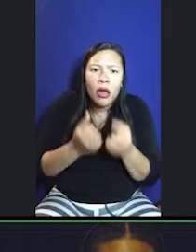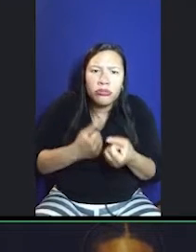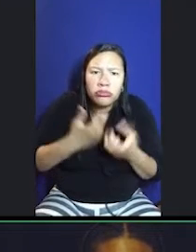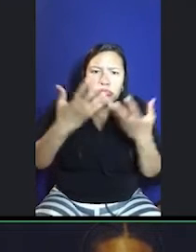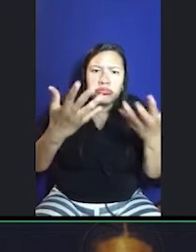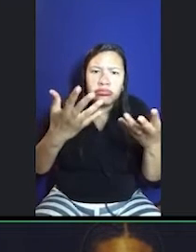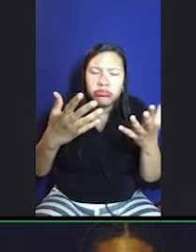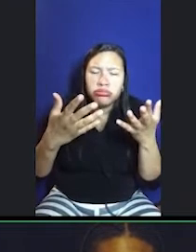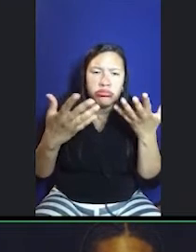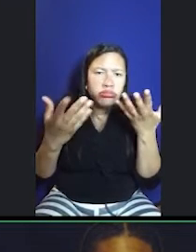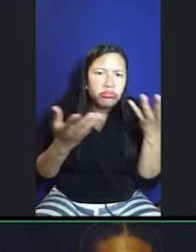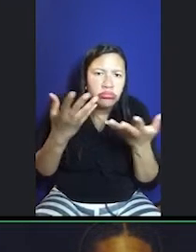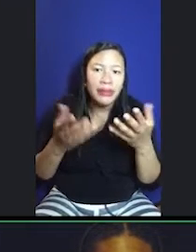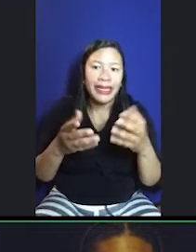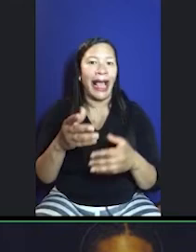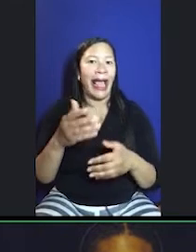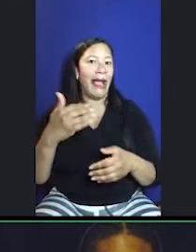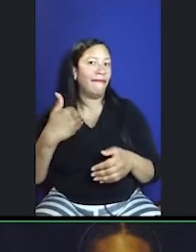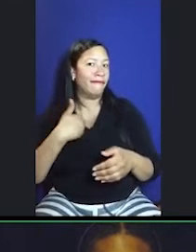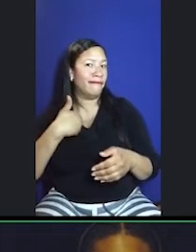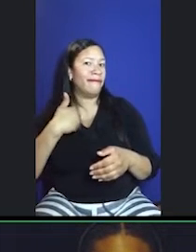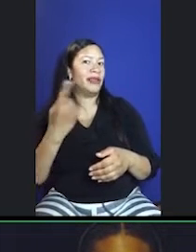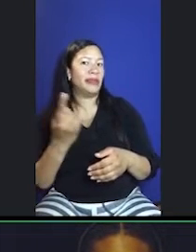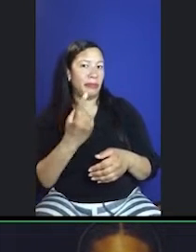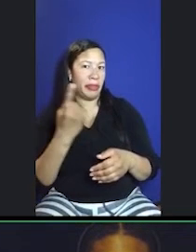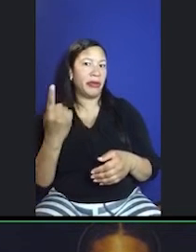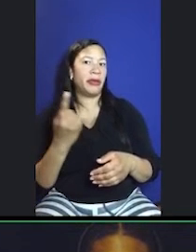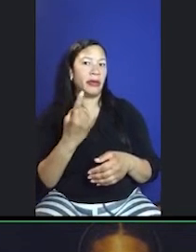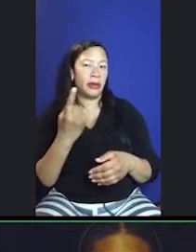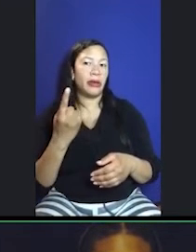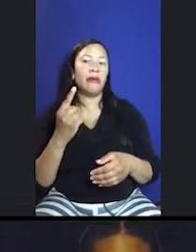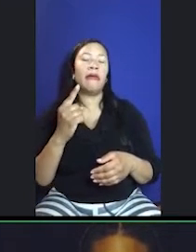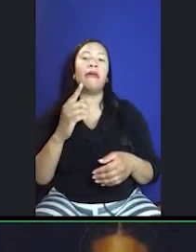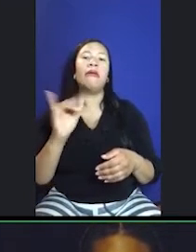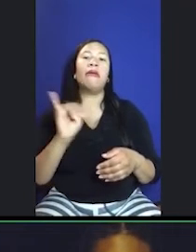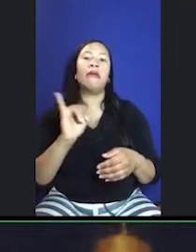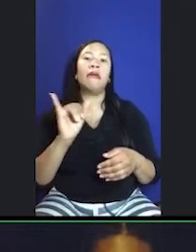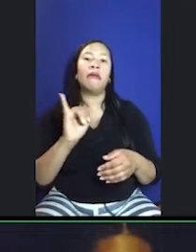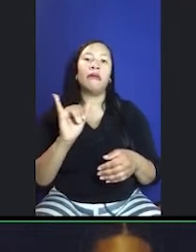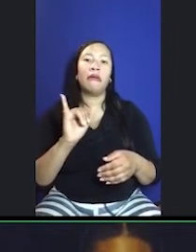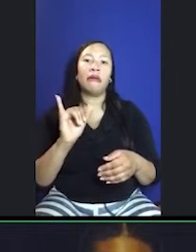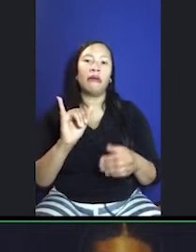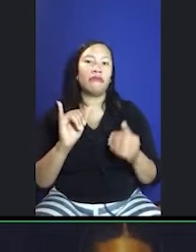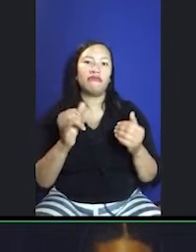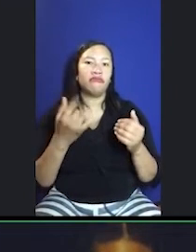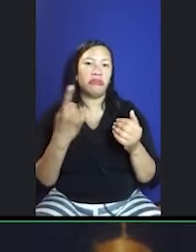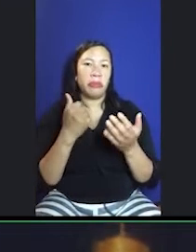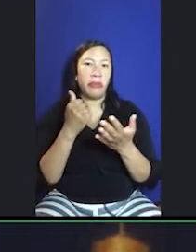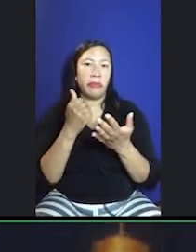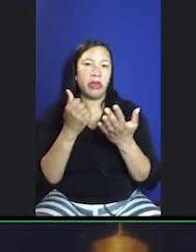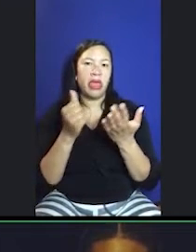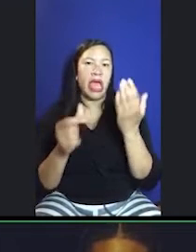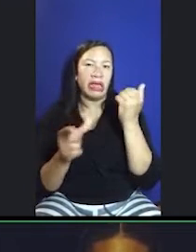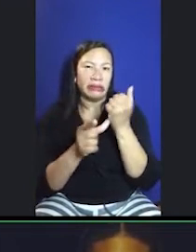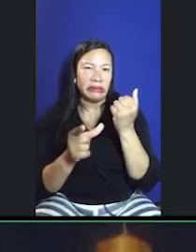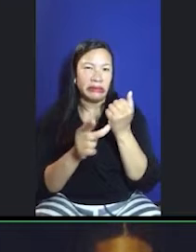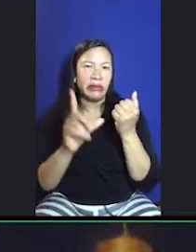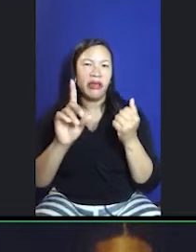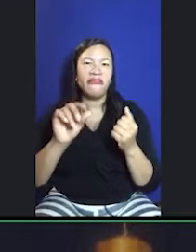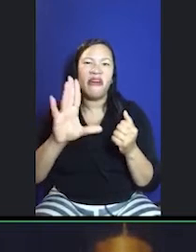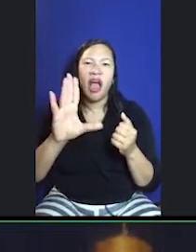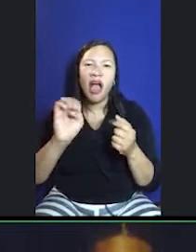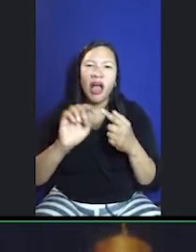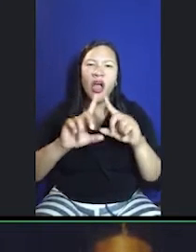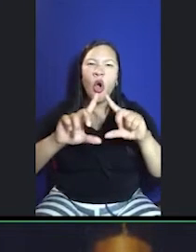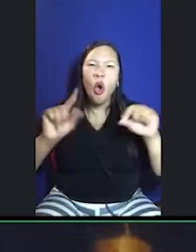Yeah, like having things or those type of assistive, whatever you want to call them, devices, cars,